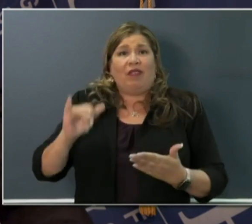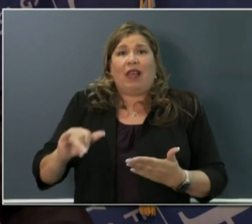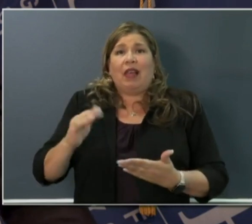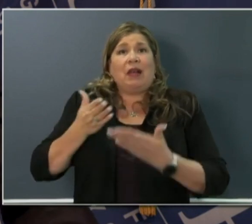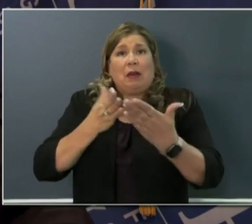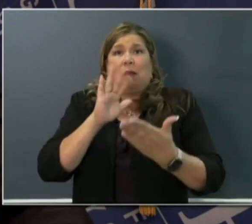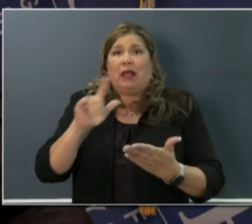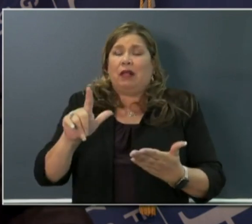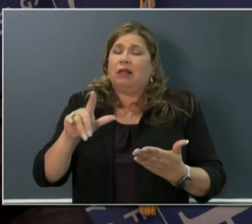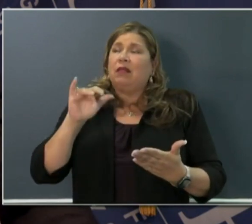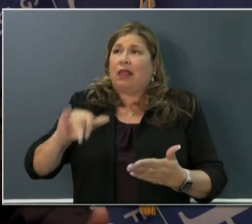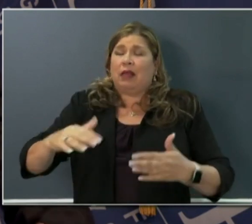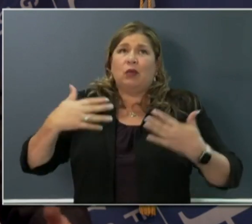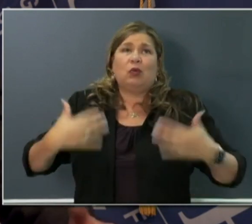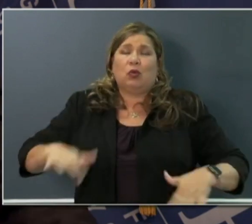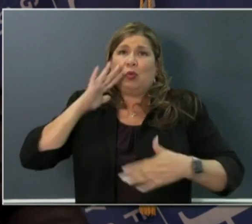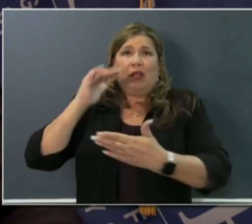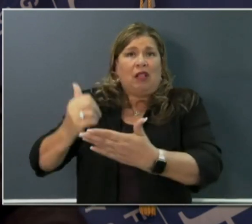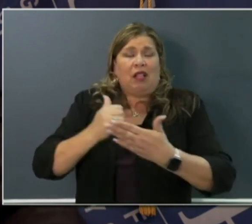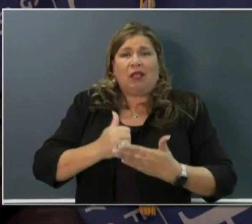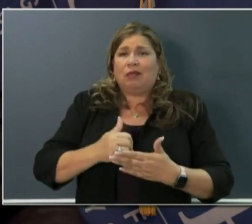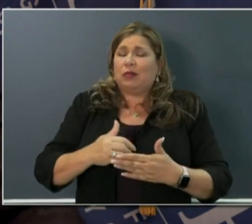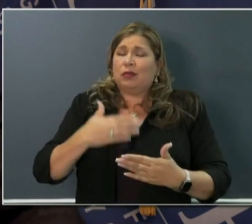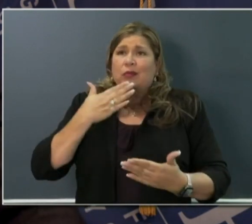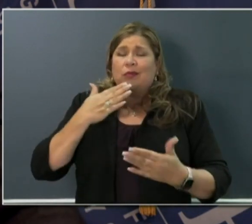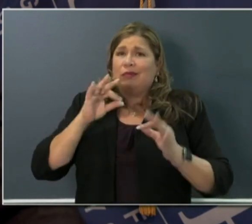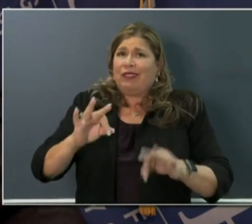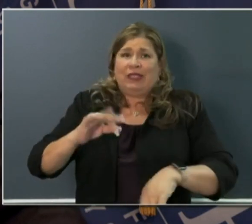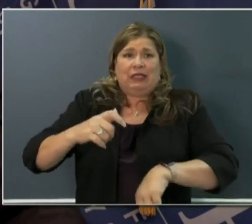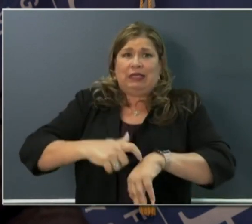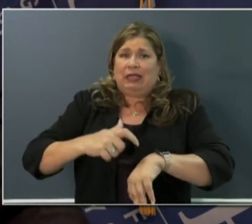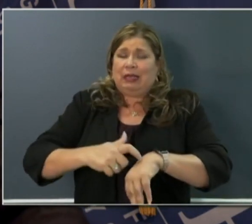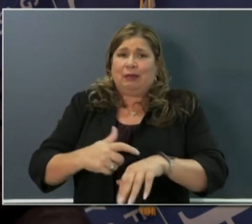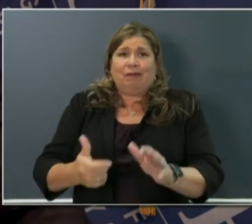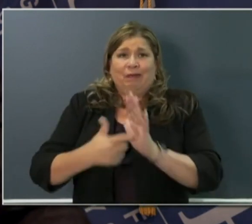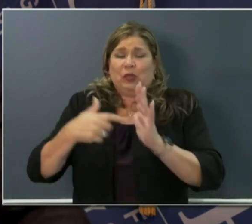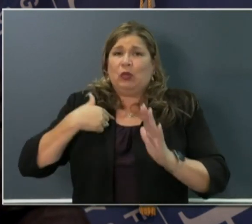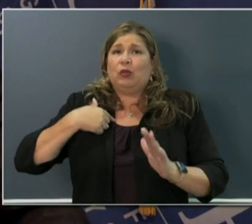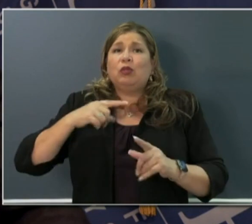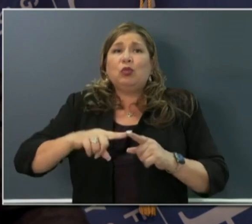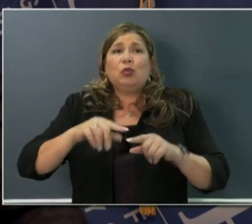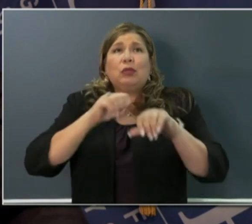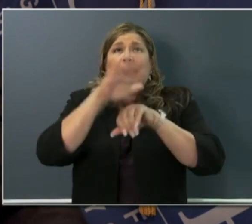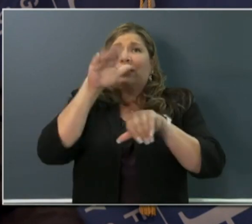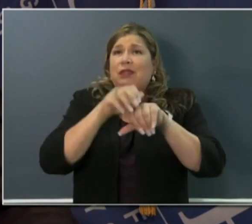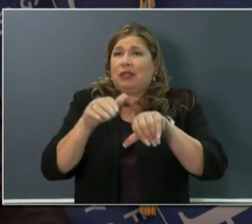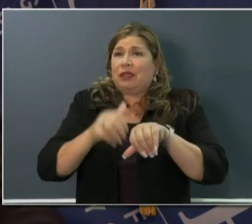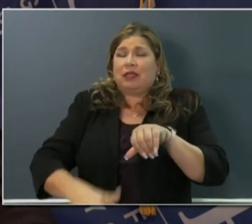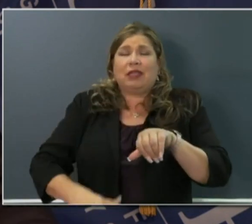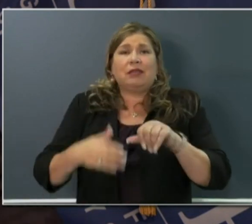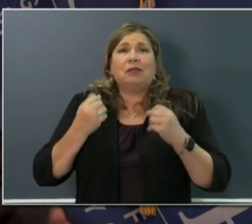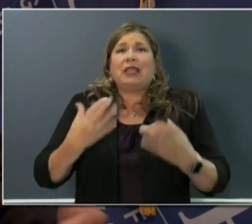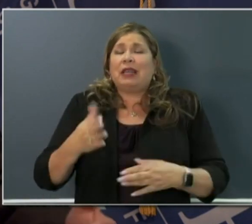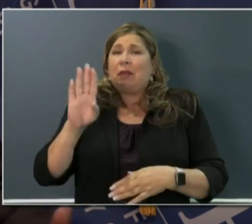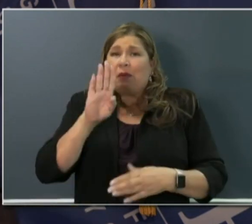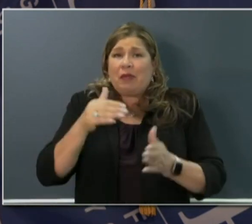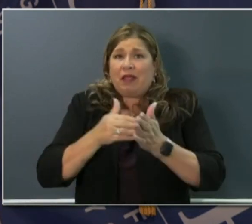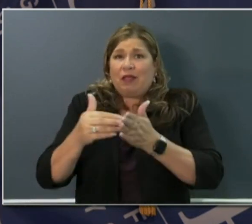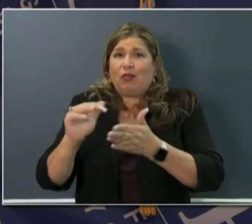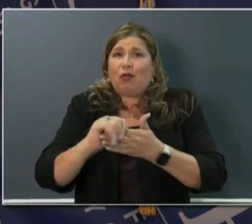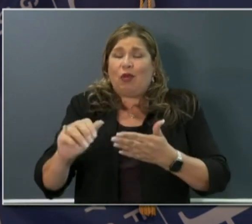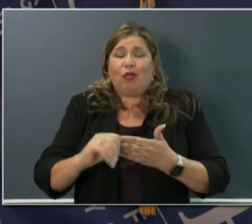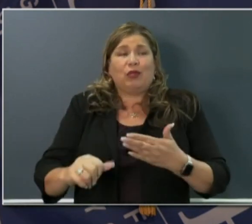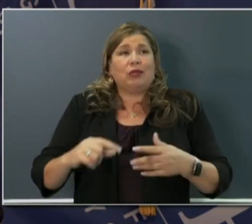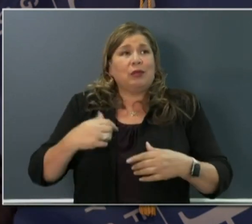very timely as we're in the process of distributing billions and billions of dollars of cash to procure PPE,